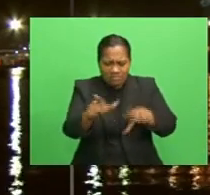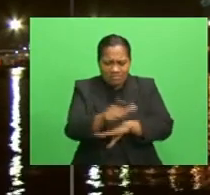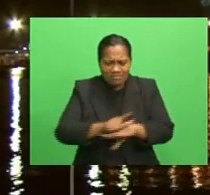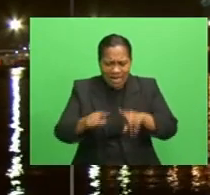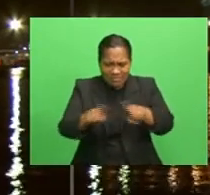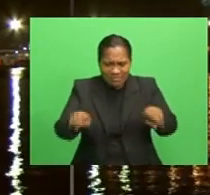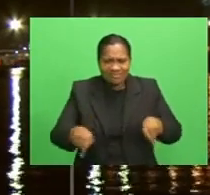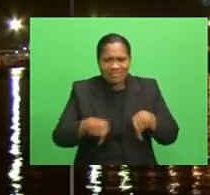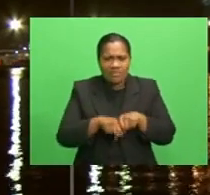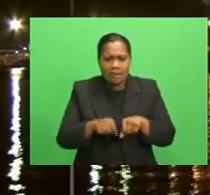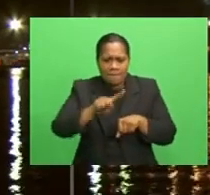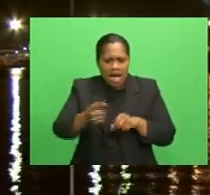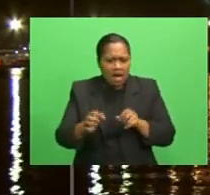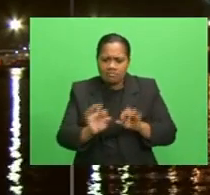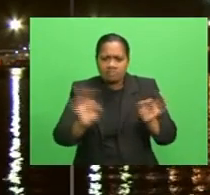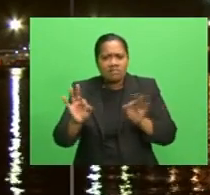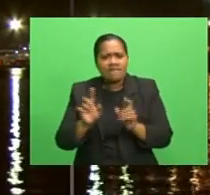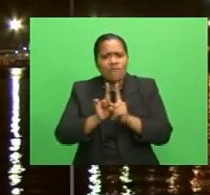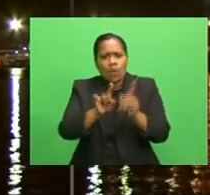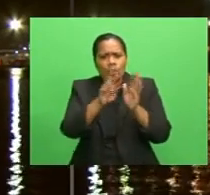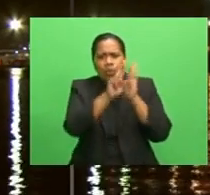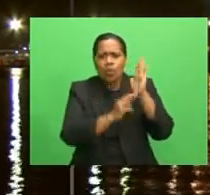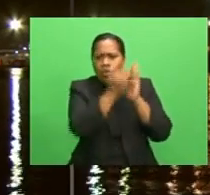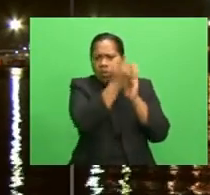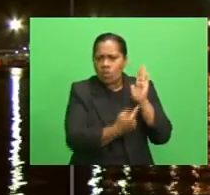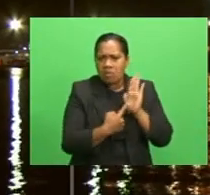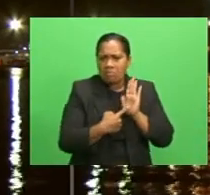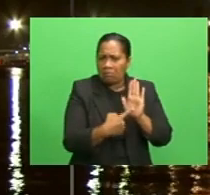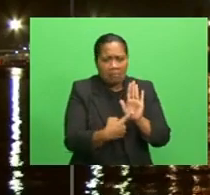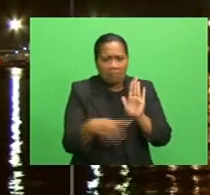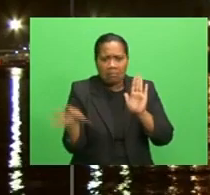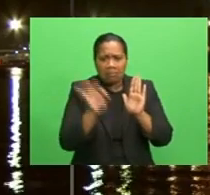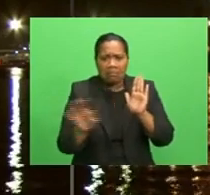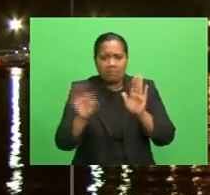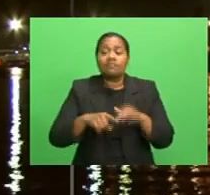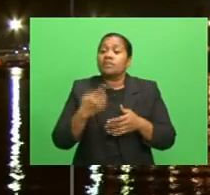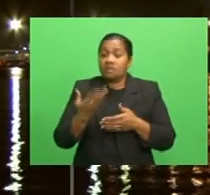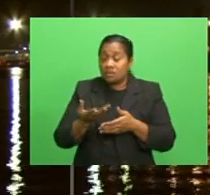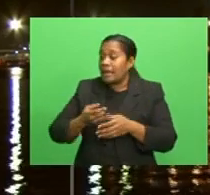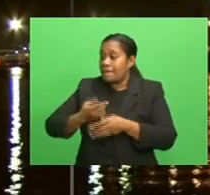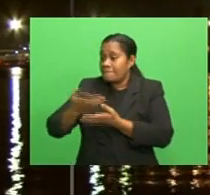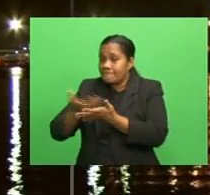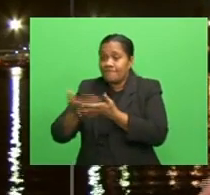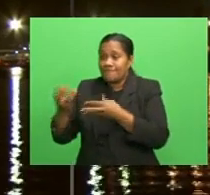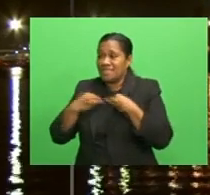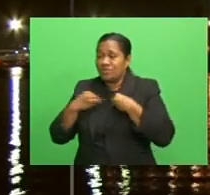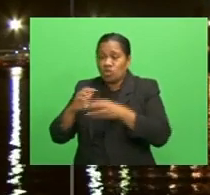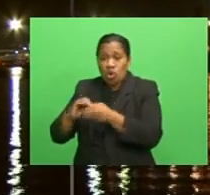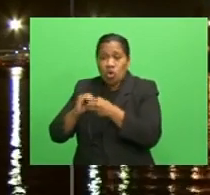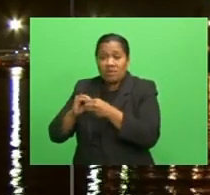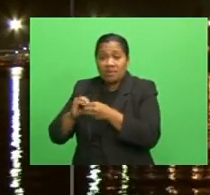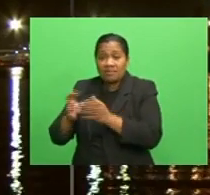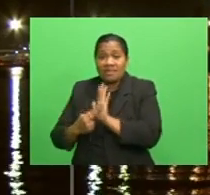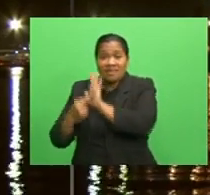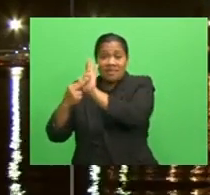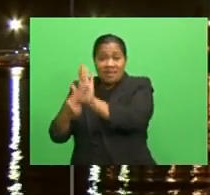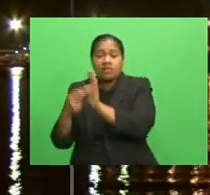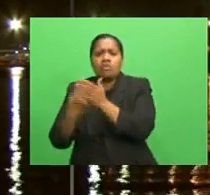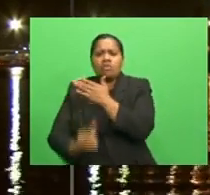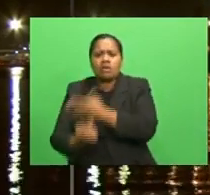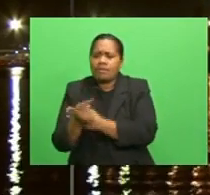regulations. Economy Minister Ayasai Kayum, while speaking to business owners in Nandi, highlighted that commercial and industrial businesses